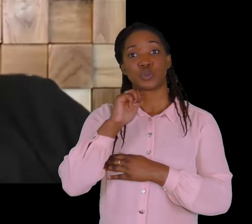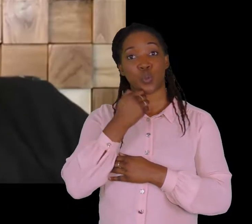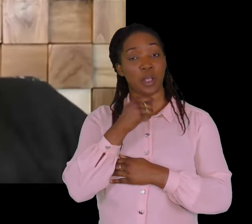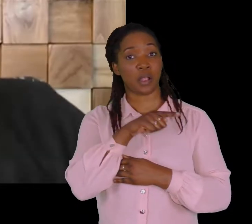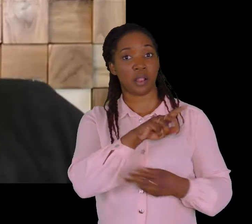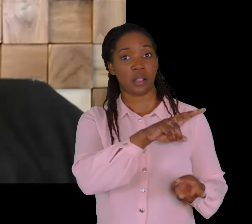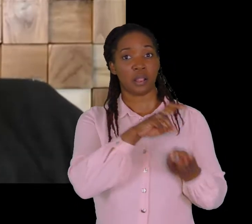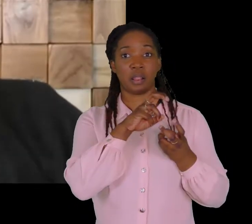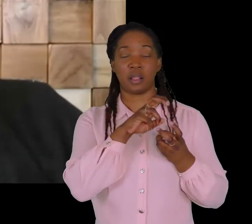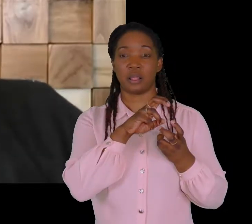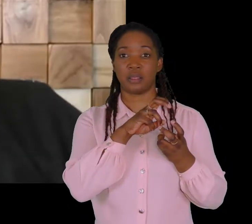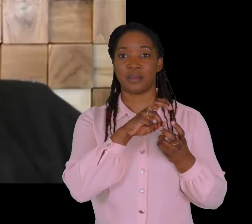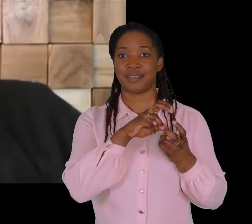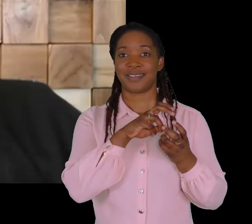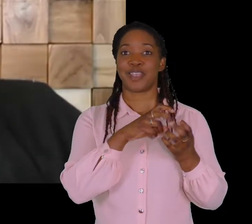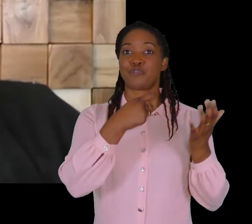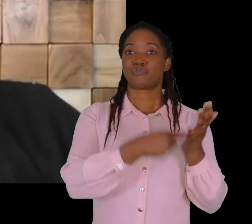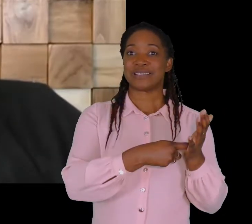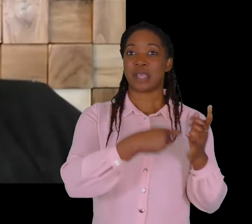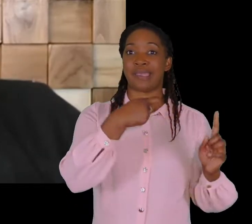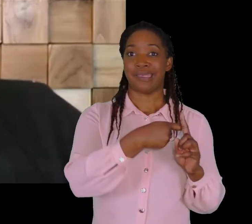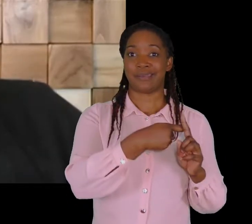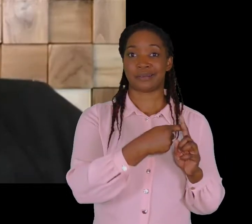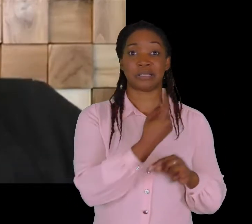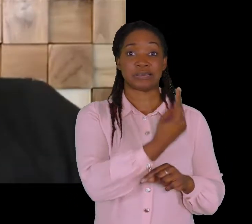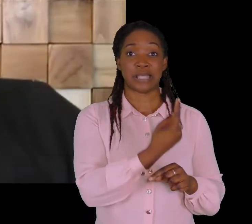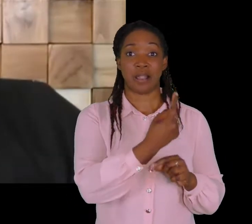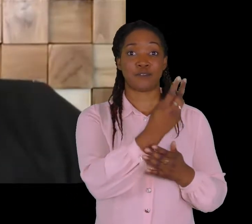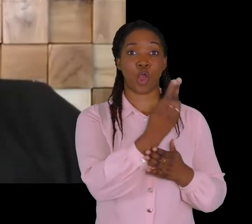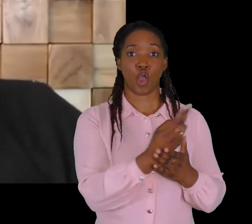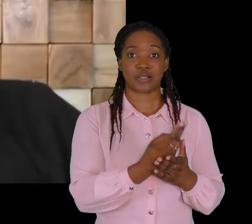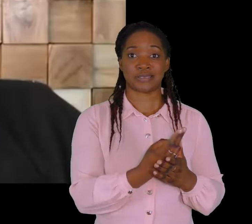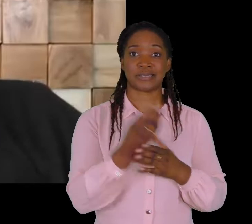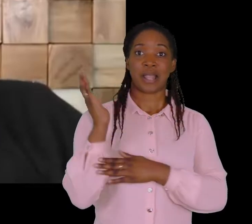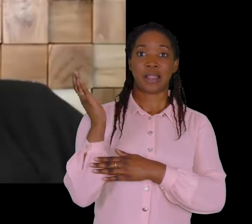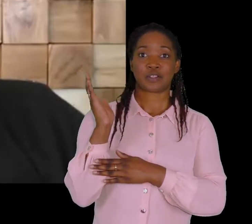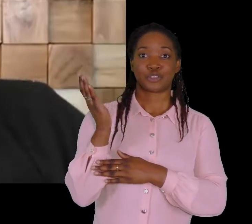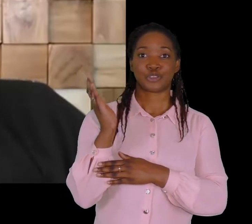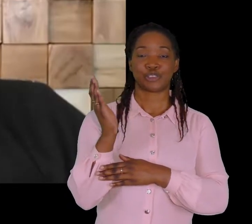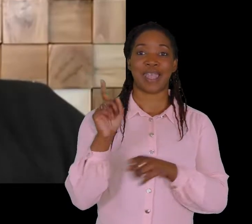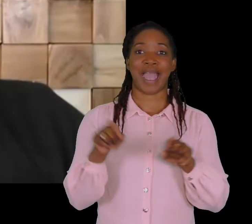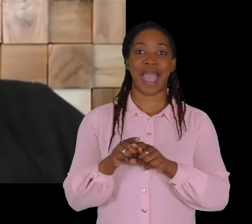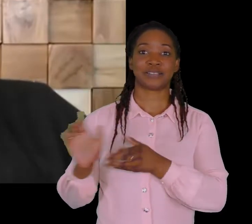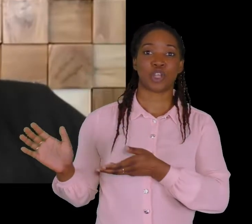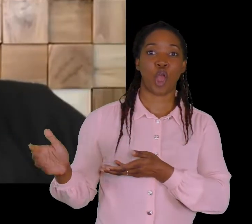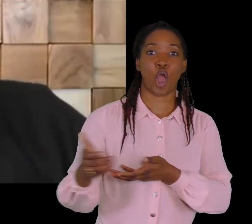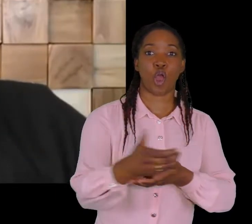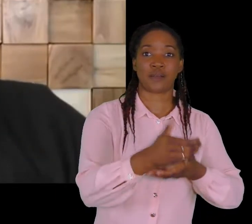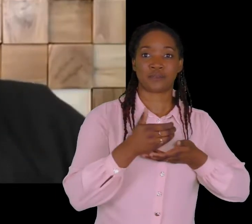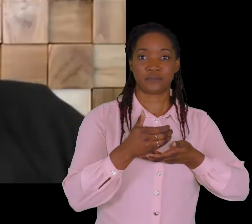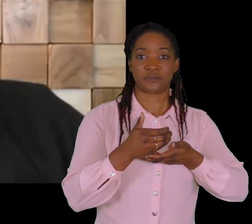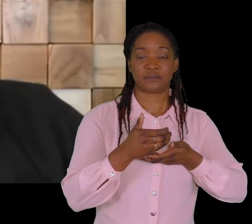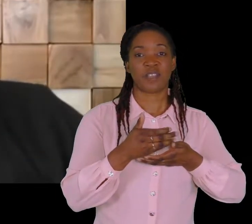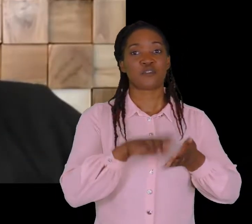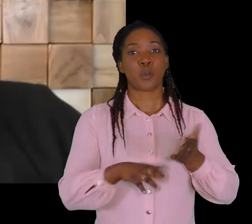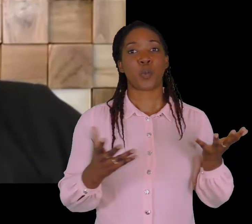Shaheen's presentation, we'll be hearing from Rita Keegan. Rita Keegan is an artist, lecturer, and archivist, and